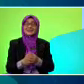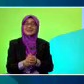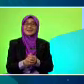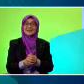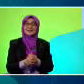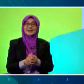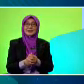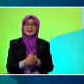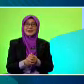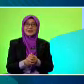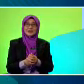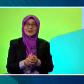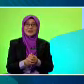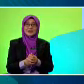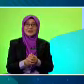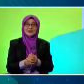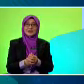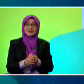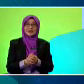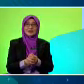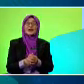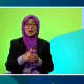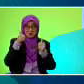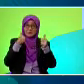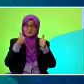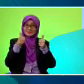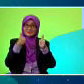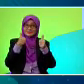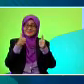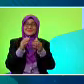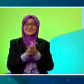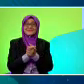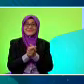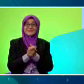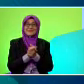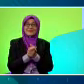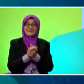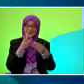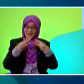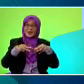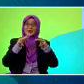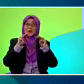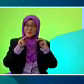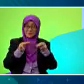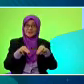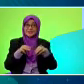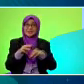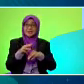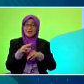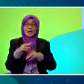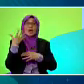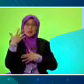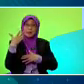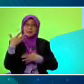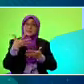and look good. Okay. Oh, all right. So is it warm? Is Yes, it still warm? it is. Oh,